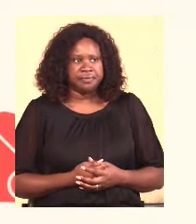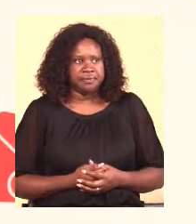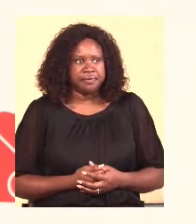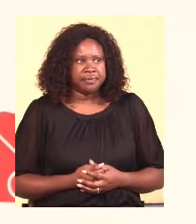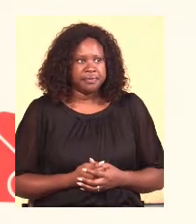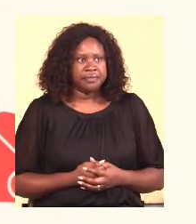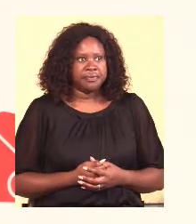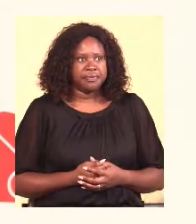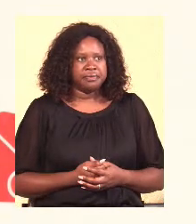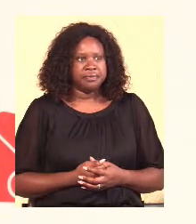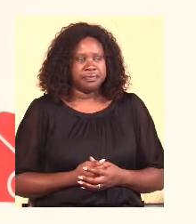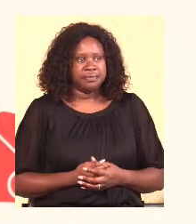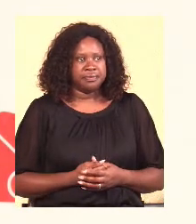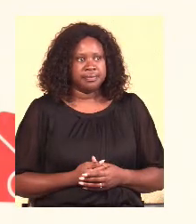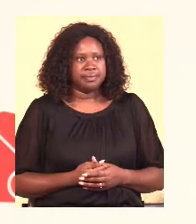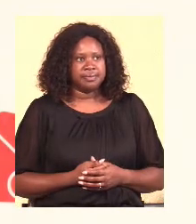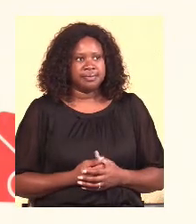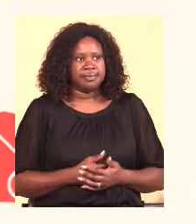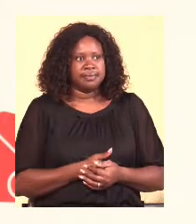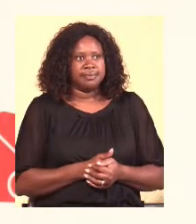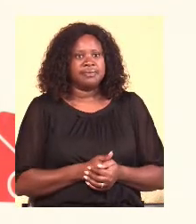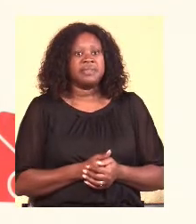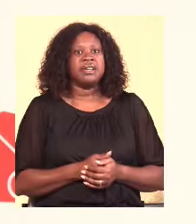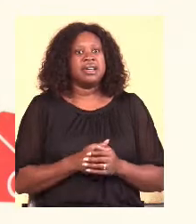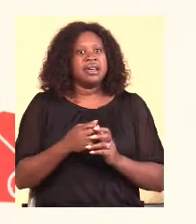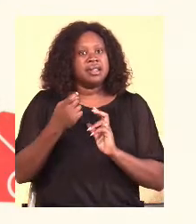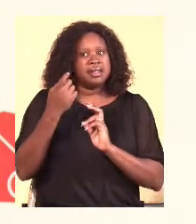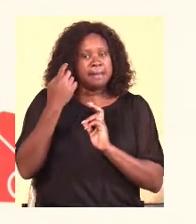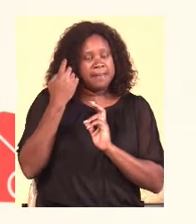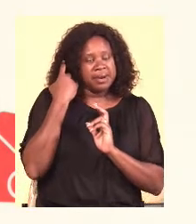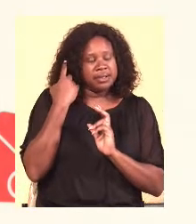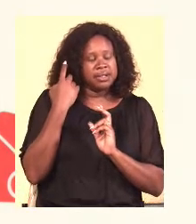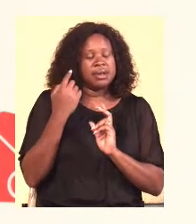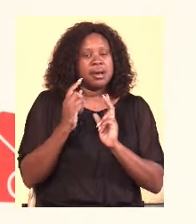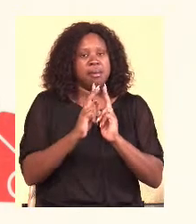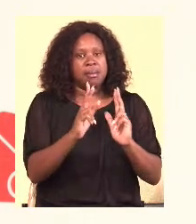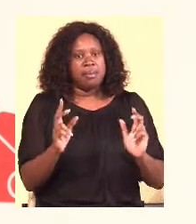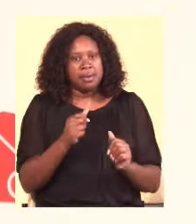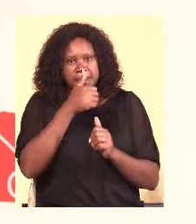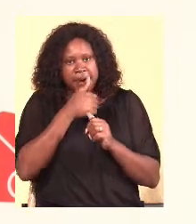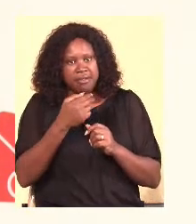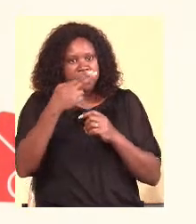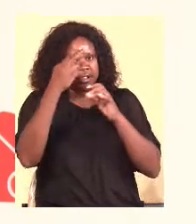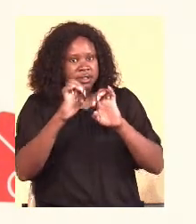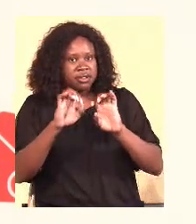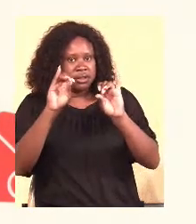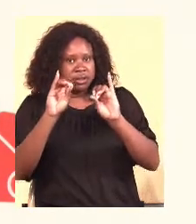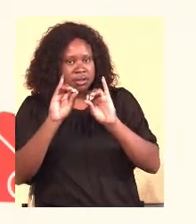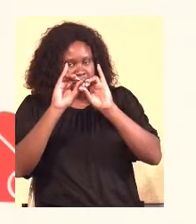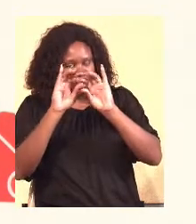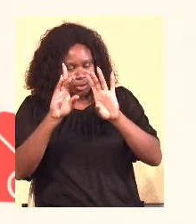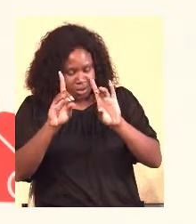the ministry, our public and private higher education institutions, our